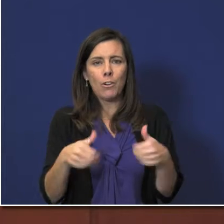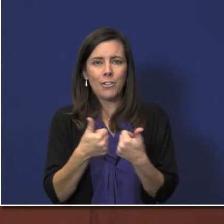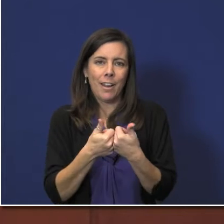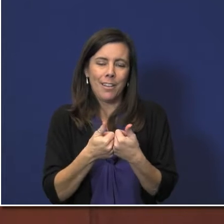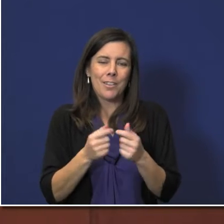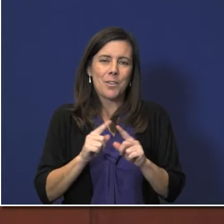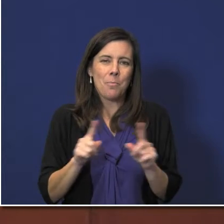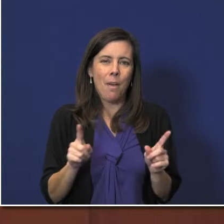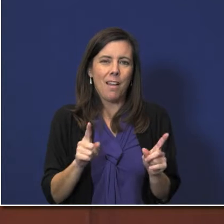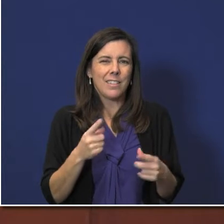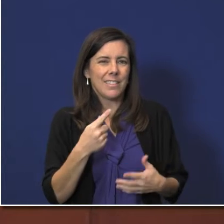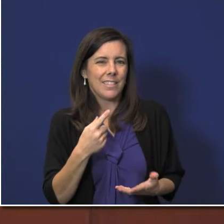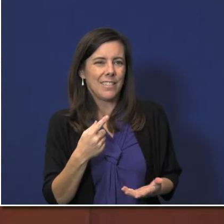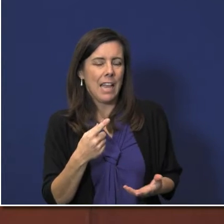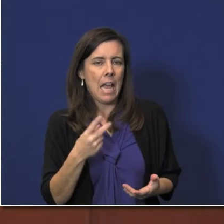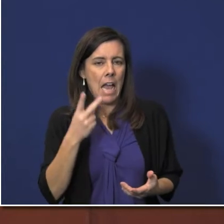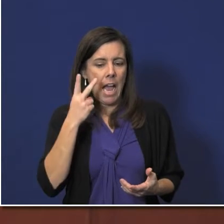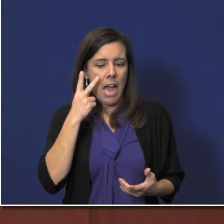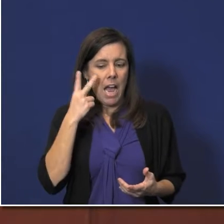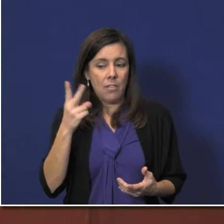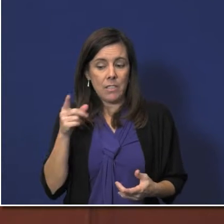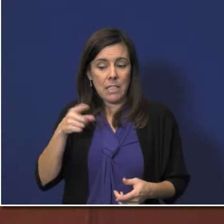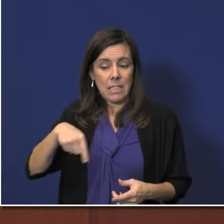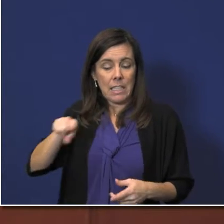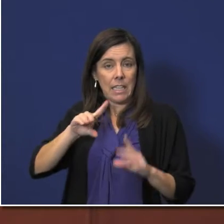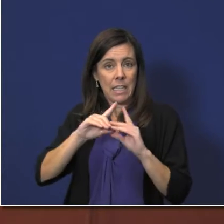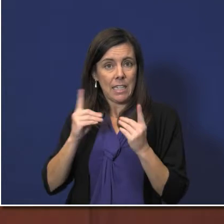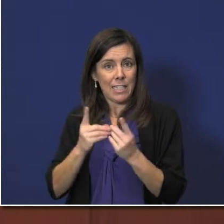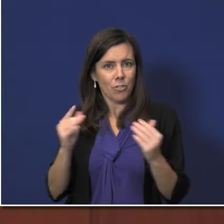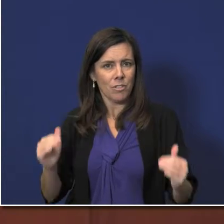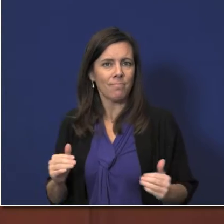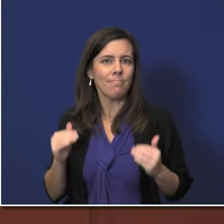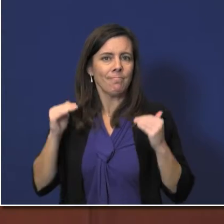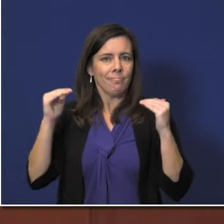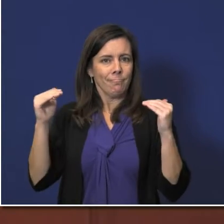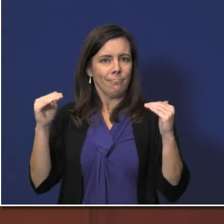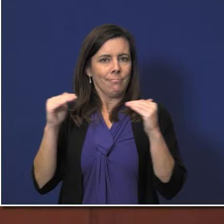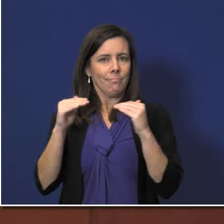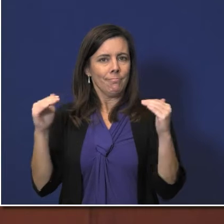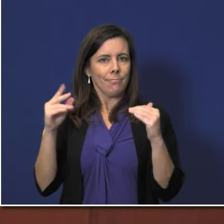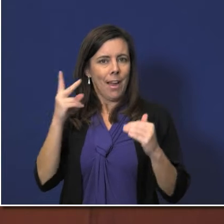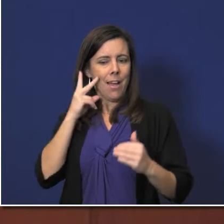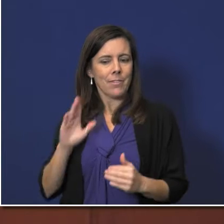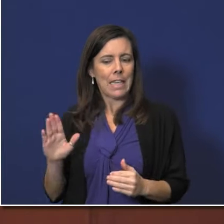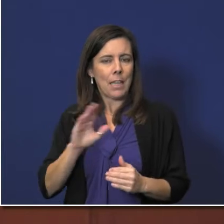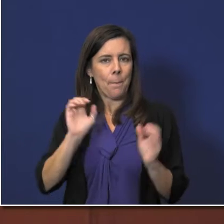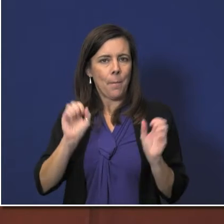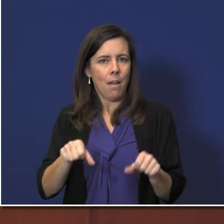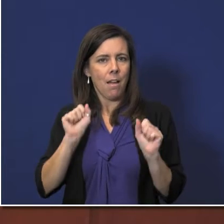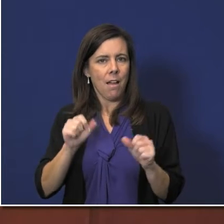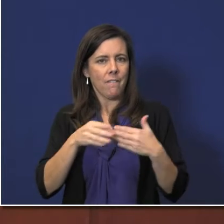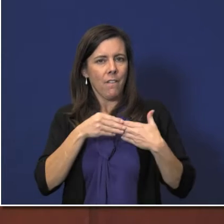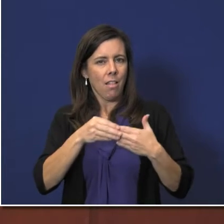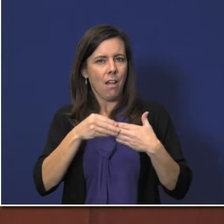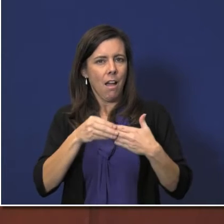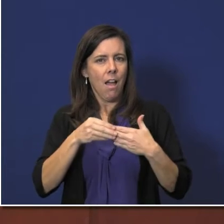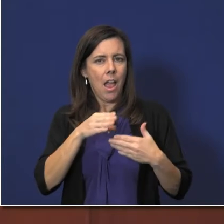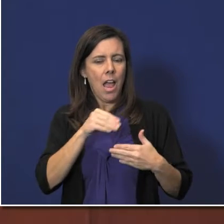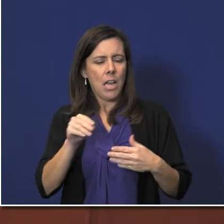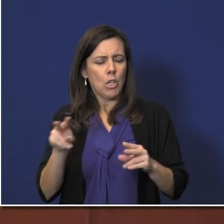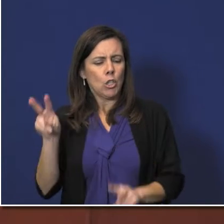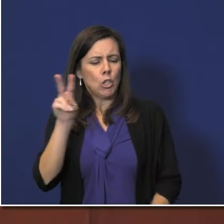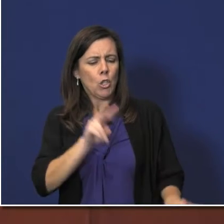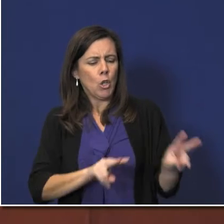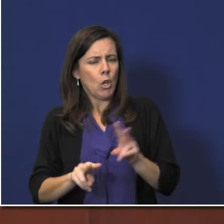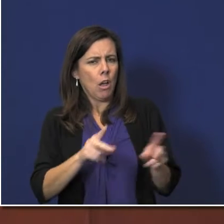just say that I've seen them rise to the challenge, and I've seen their ability to be flexible and to re-look at whatever's